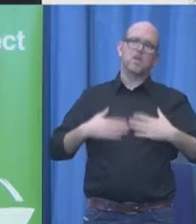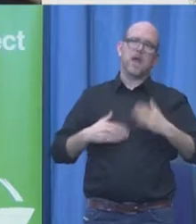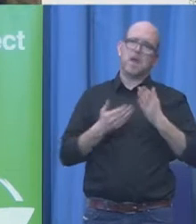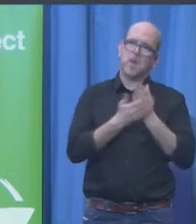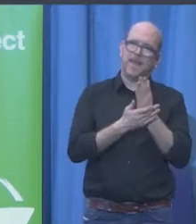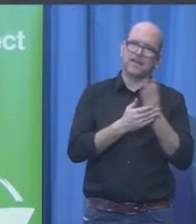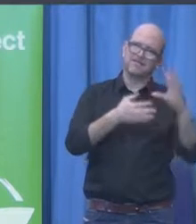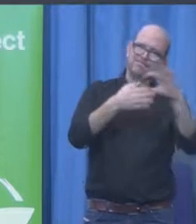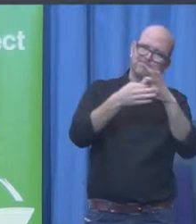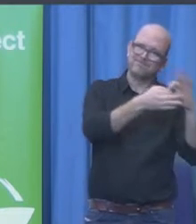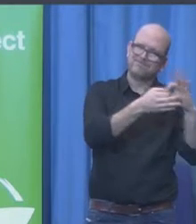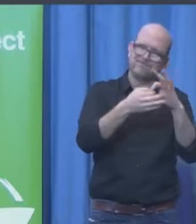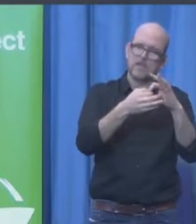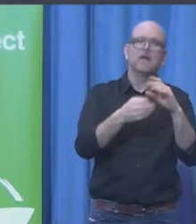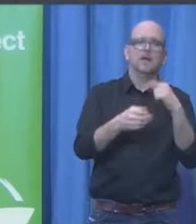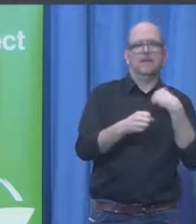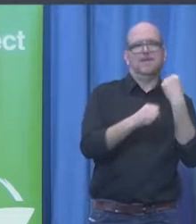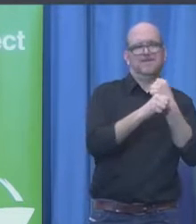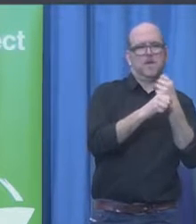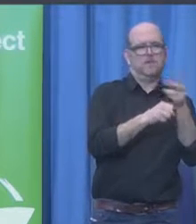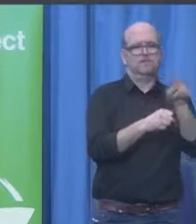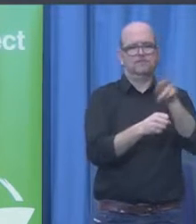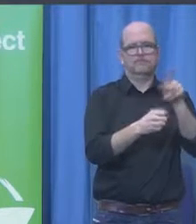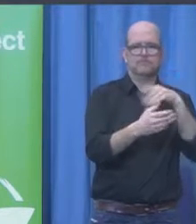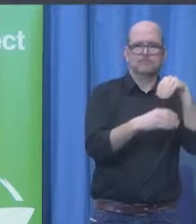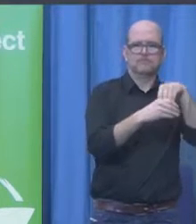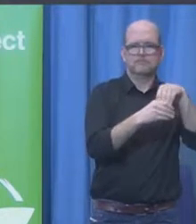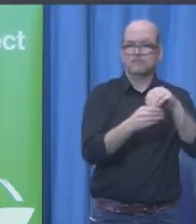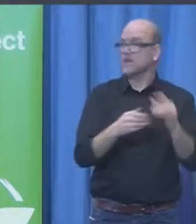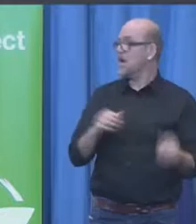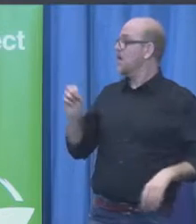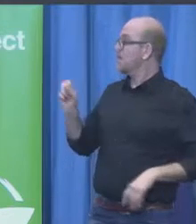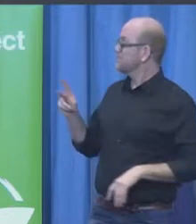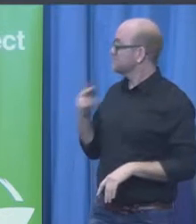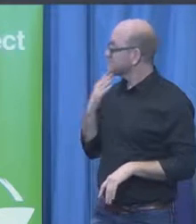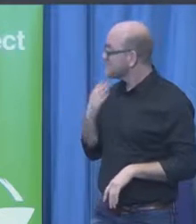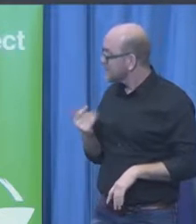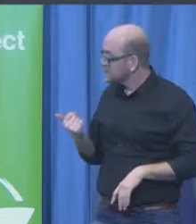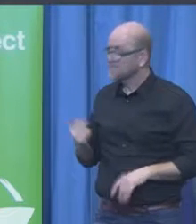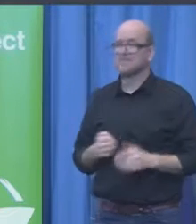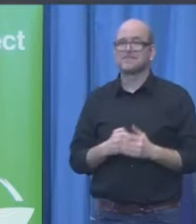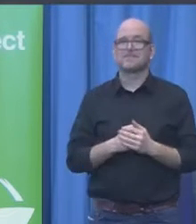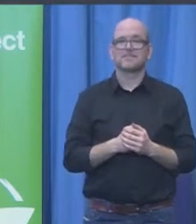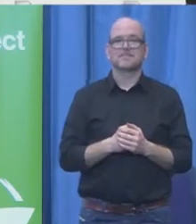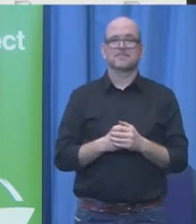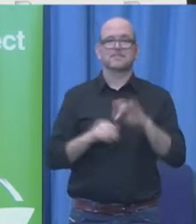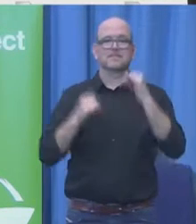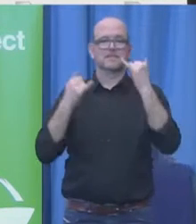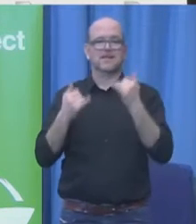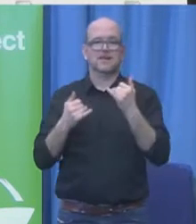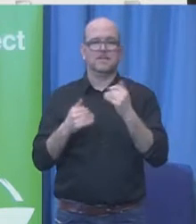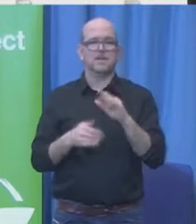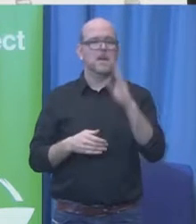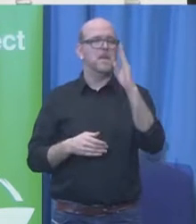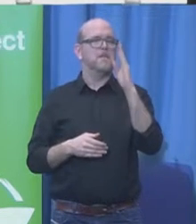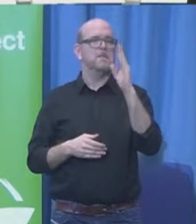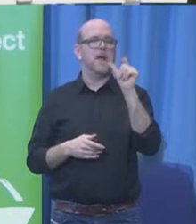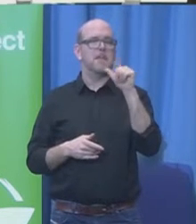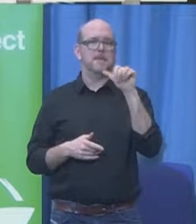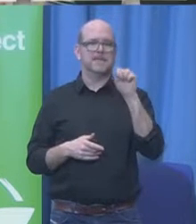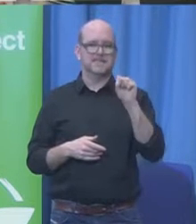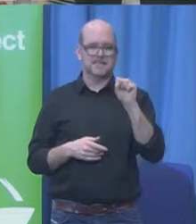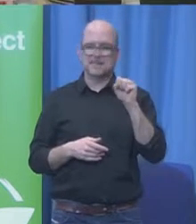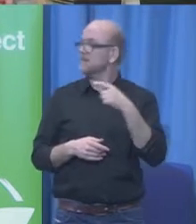Thank you, Immaculada, and thank you all the panelists for those introductions. I would like to start our panel